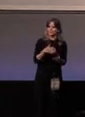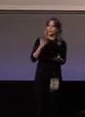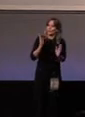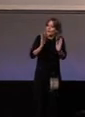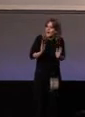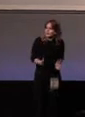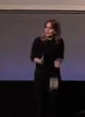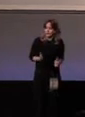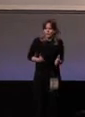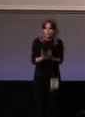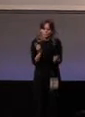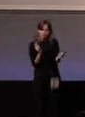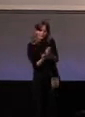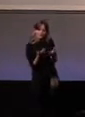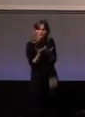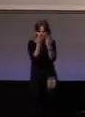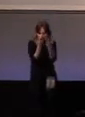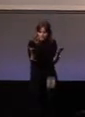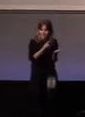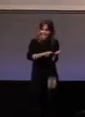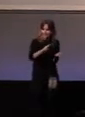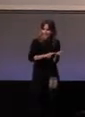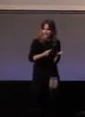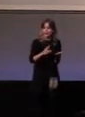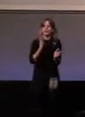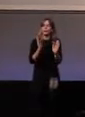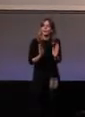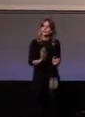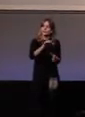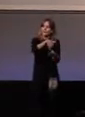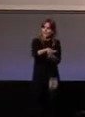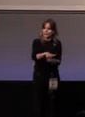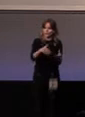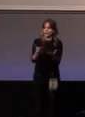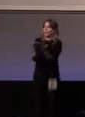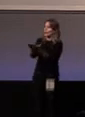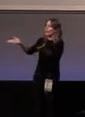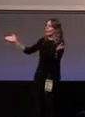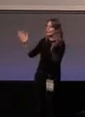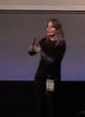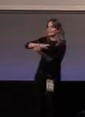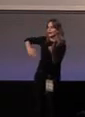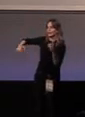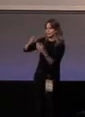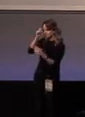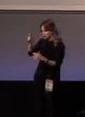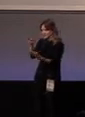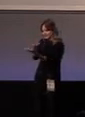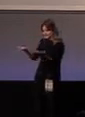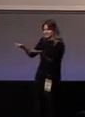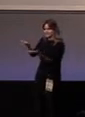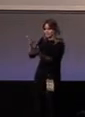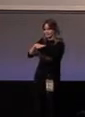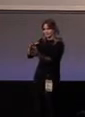in a relationship with nature to laugh and inclusion of de buurt en die open en warmend en richting dat is z about